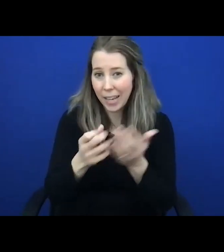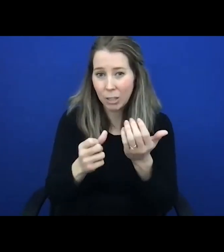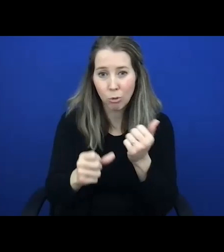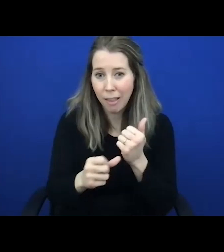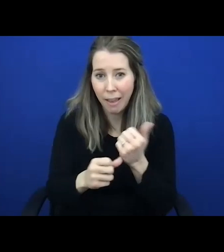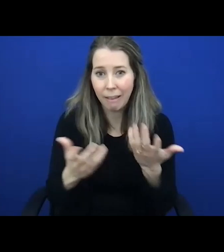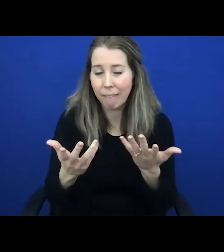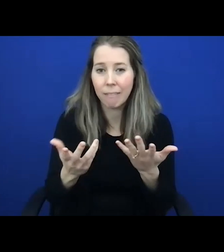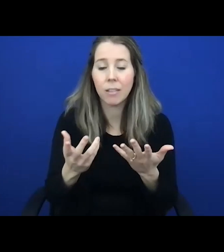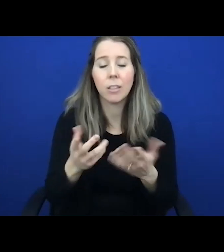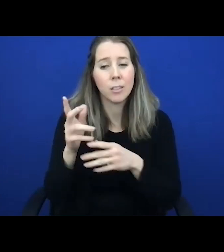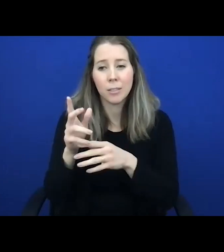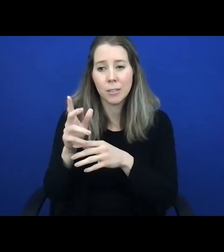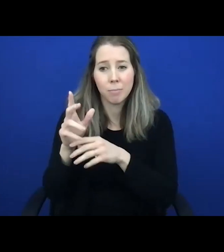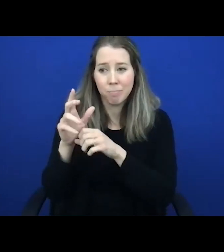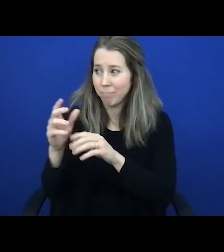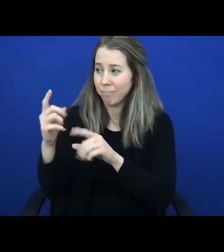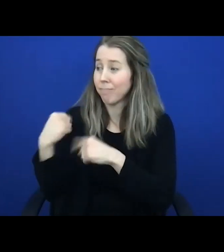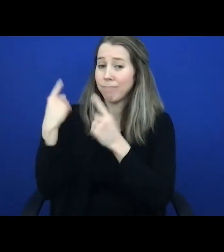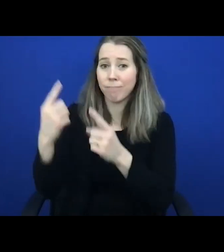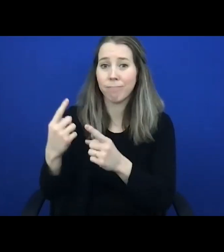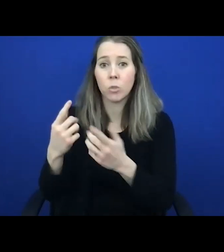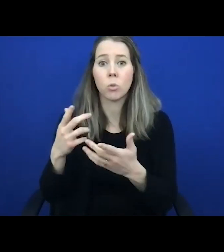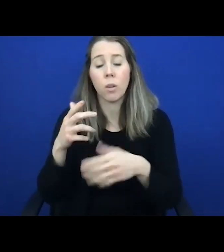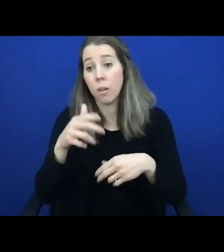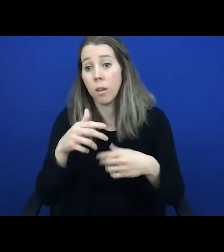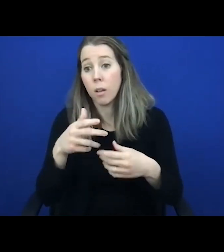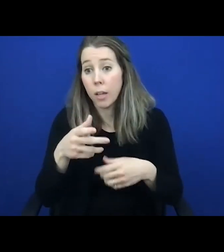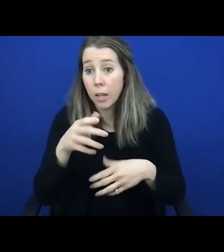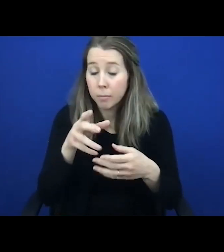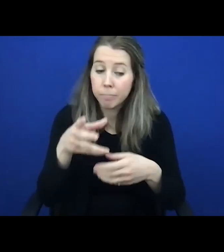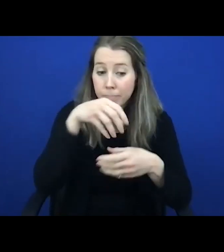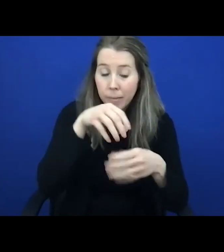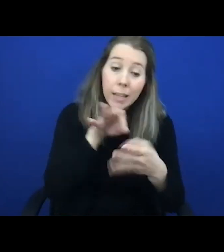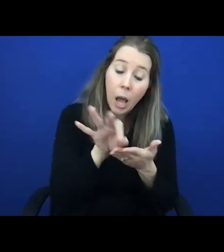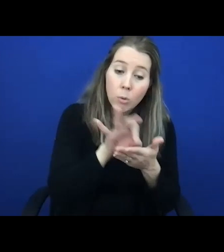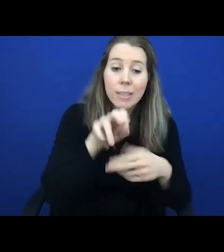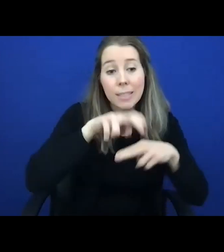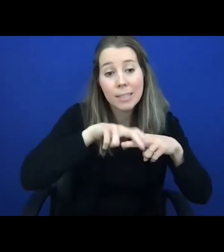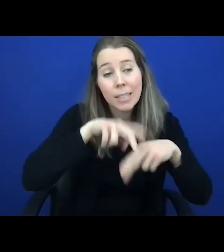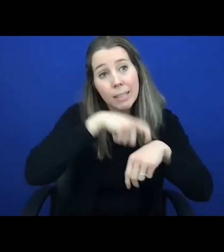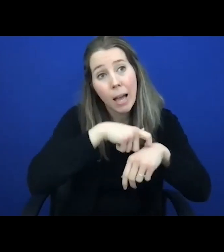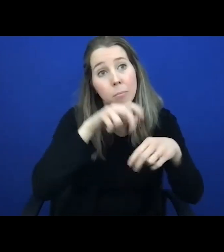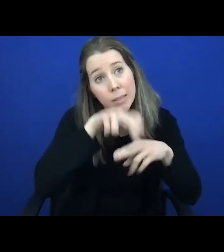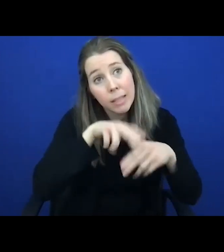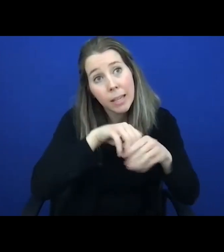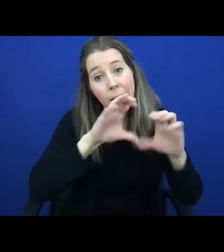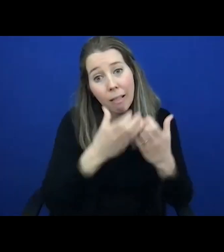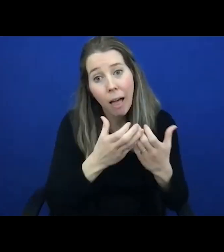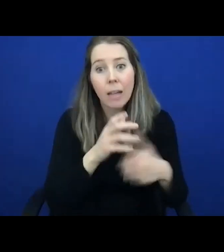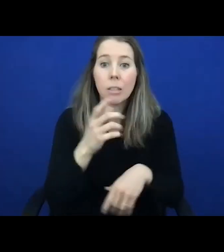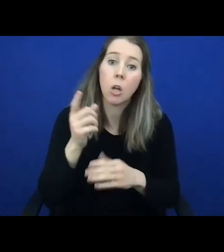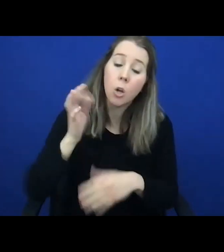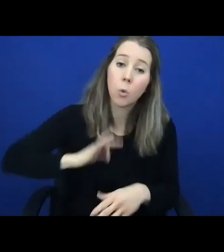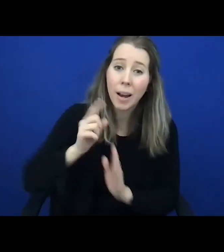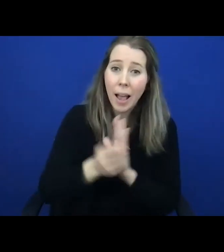traditional financial aid rules that are based on seat time and credit hour, they just make delivering direct